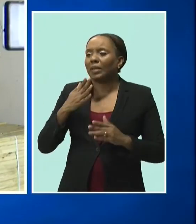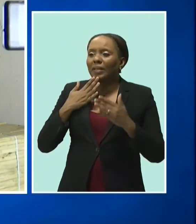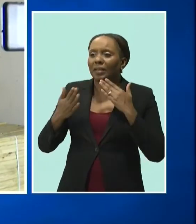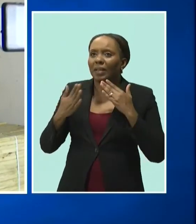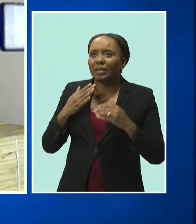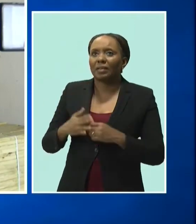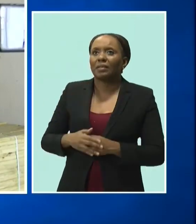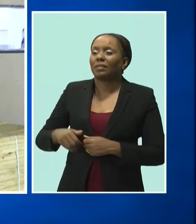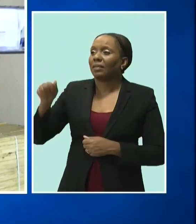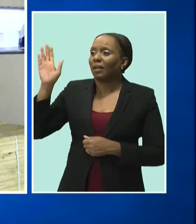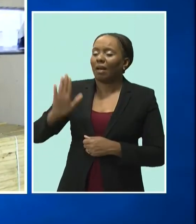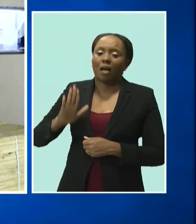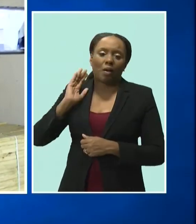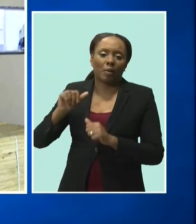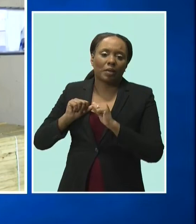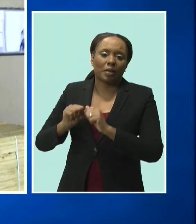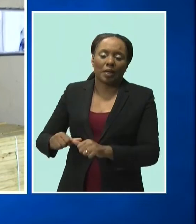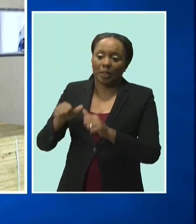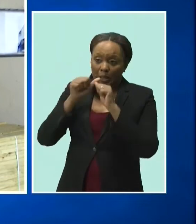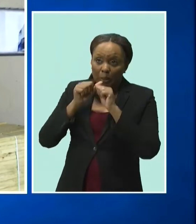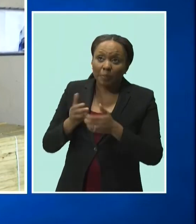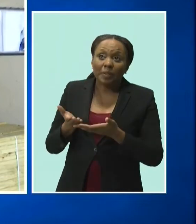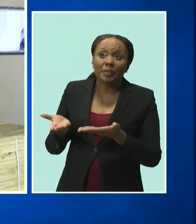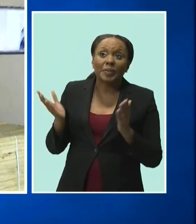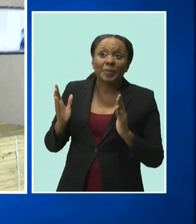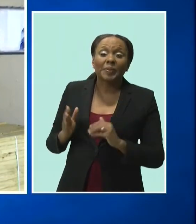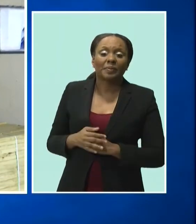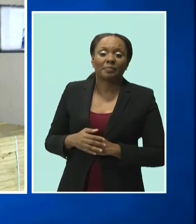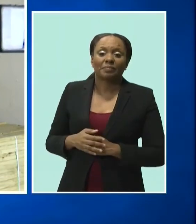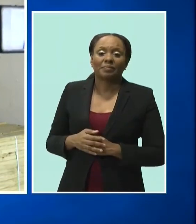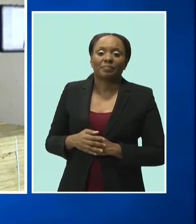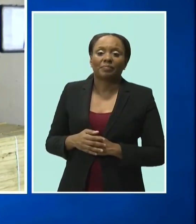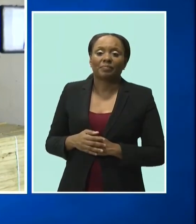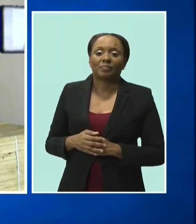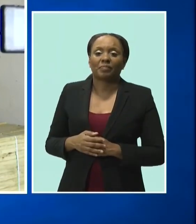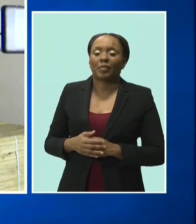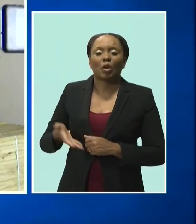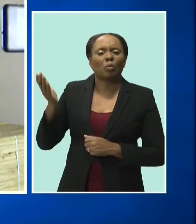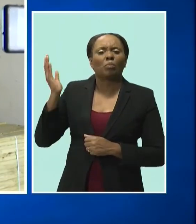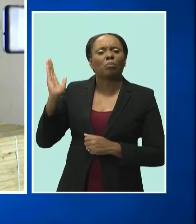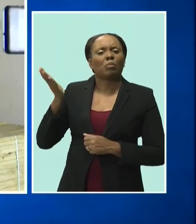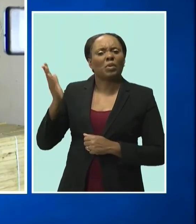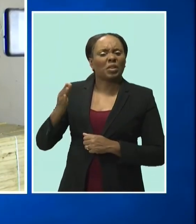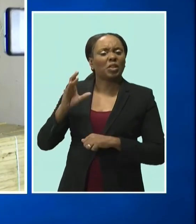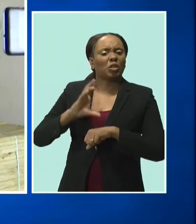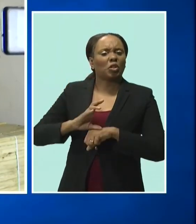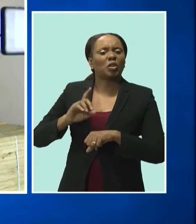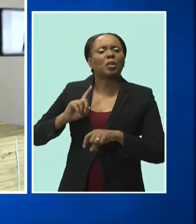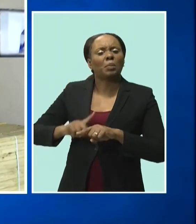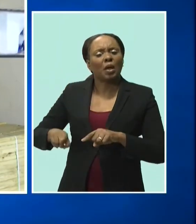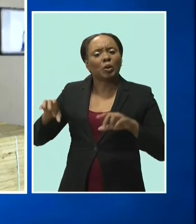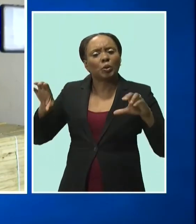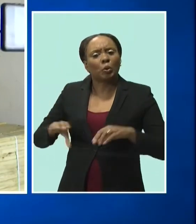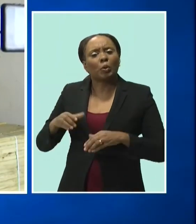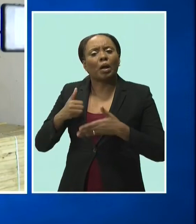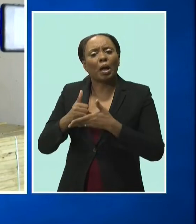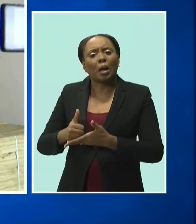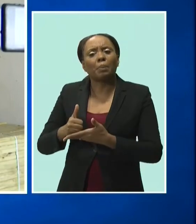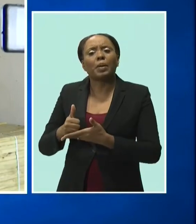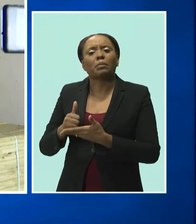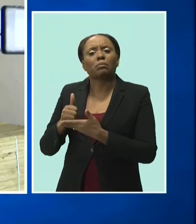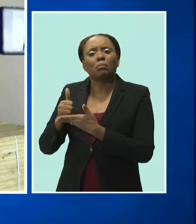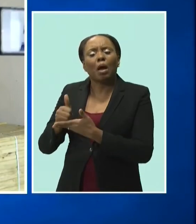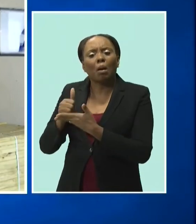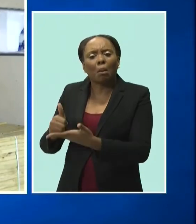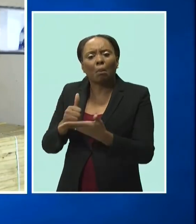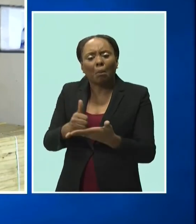I know, will continue to bless you richly as you're not only speaking the word, you're also doing what the word says, reaching out and helping